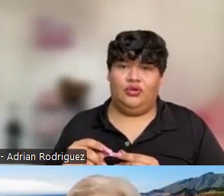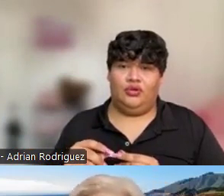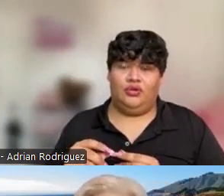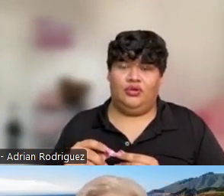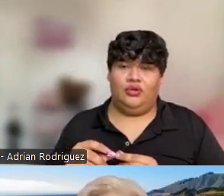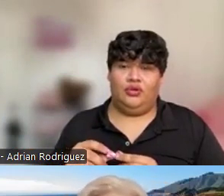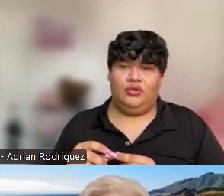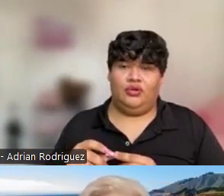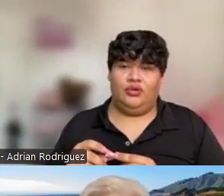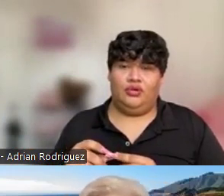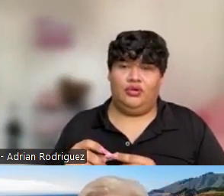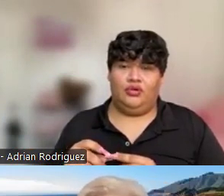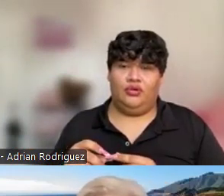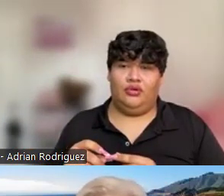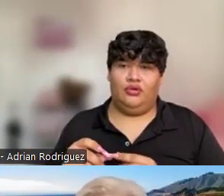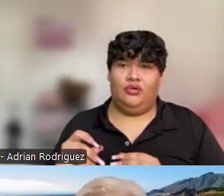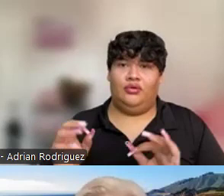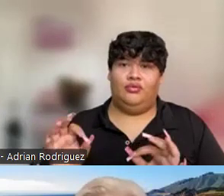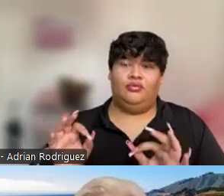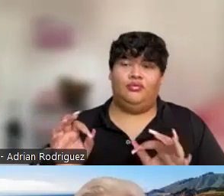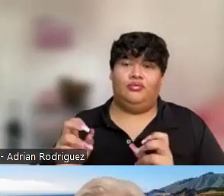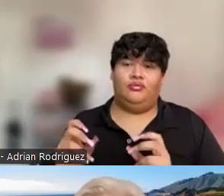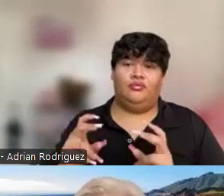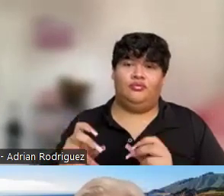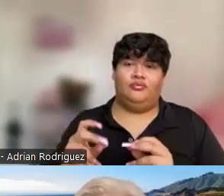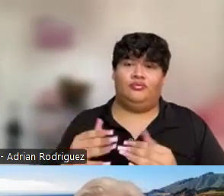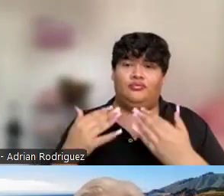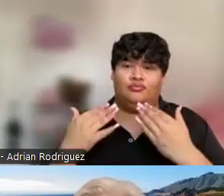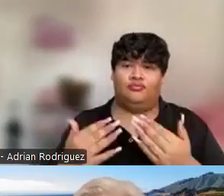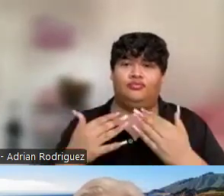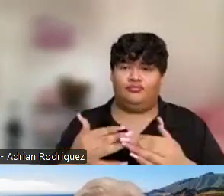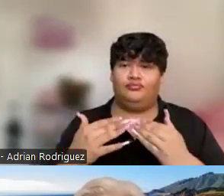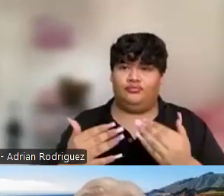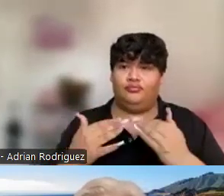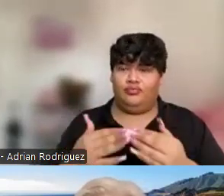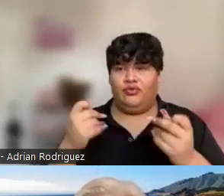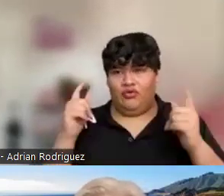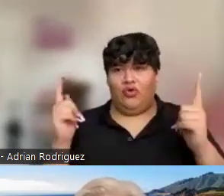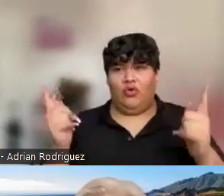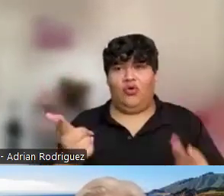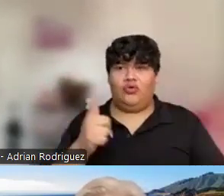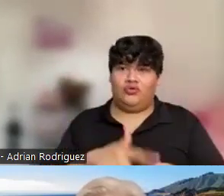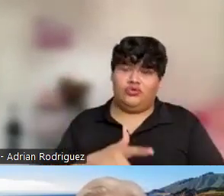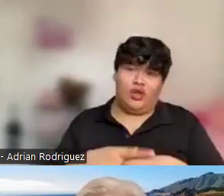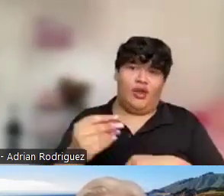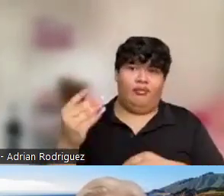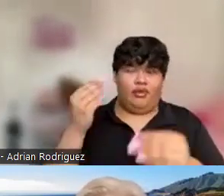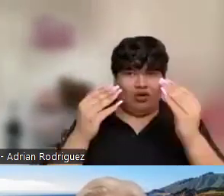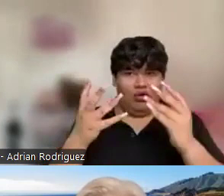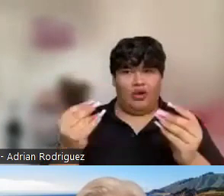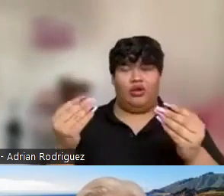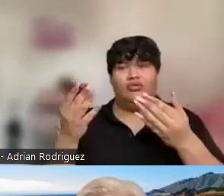Yeah. Well, I just want to say thank you for all of your time and thoughtful participation